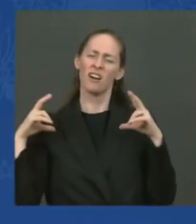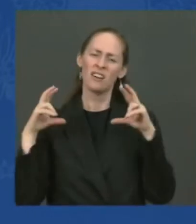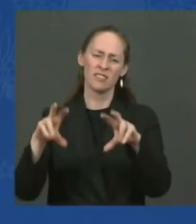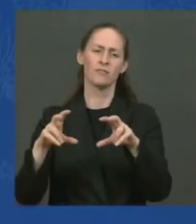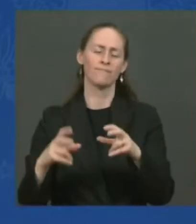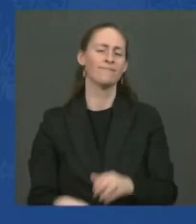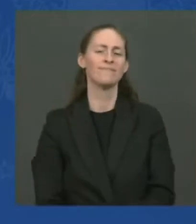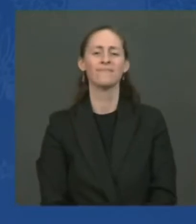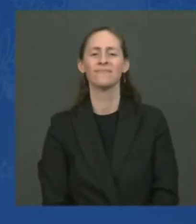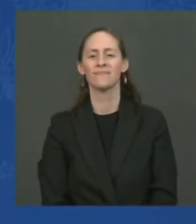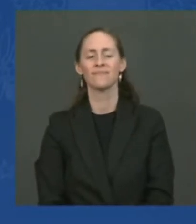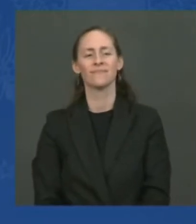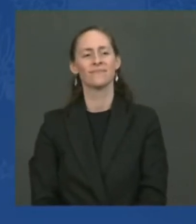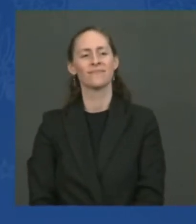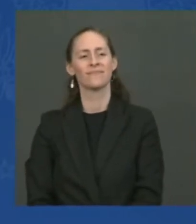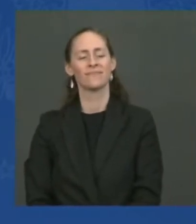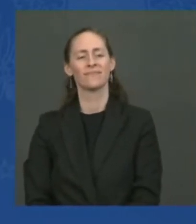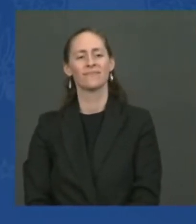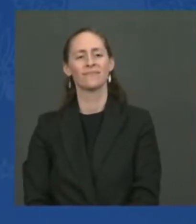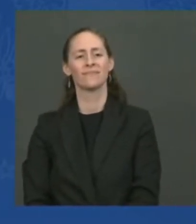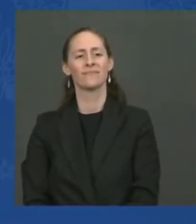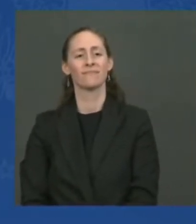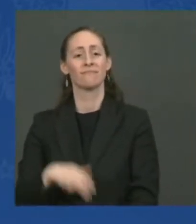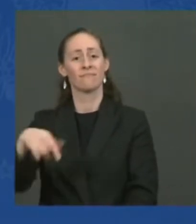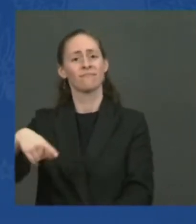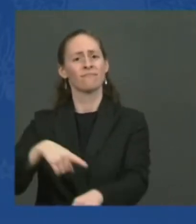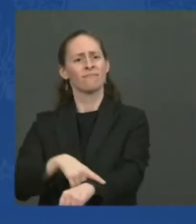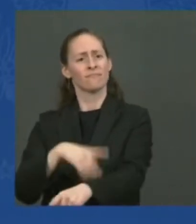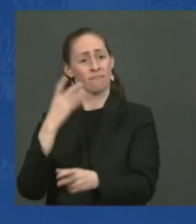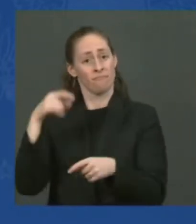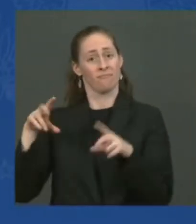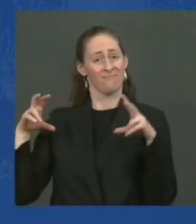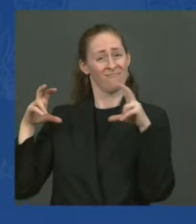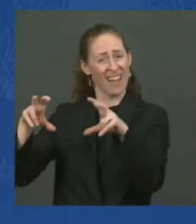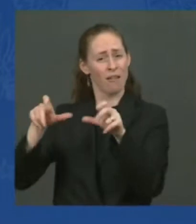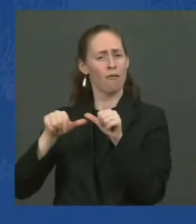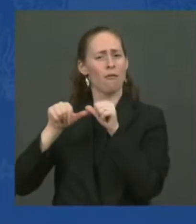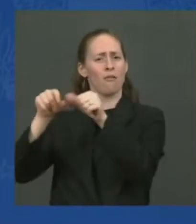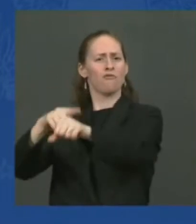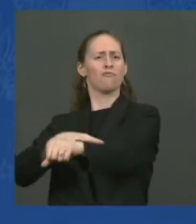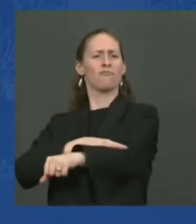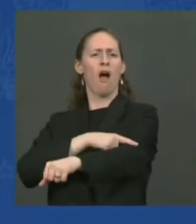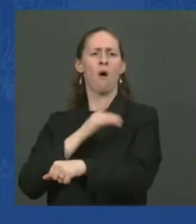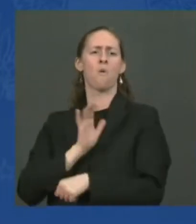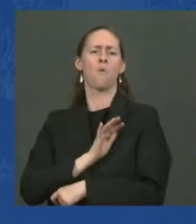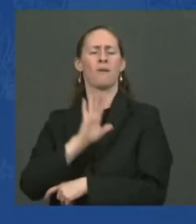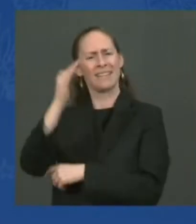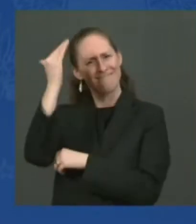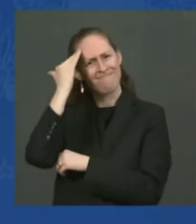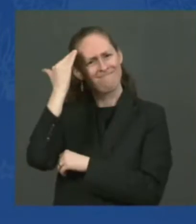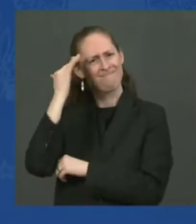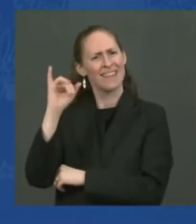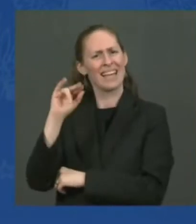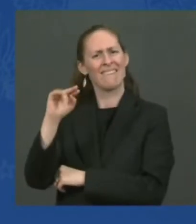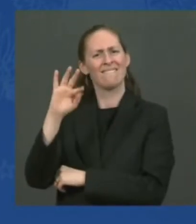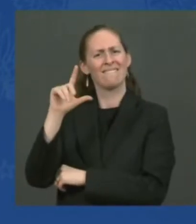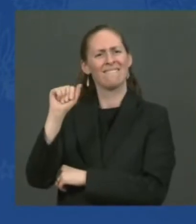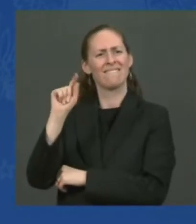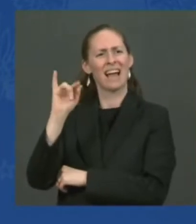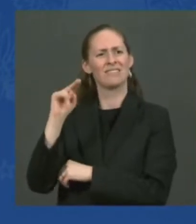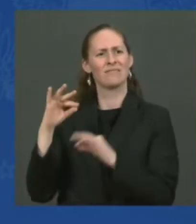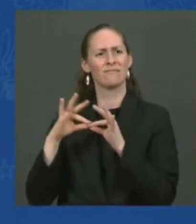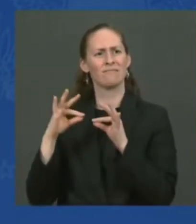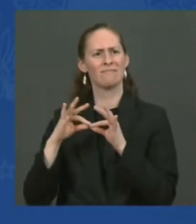long-term investments are actually going to help. Inflation, of course, is caused when demand outstrips supply. And in this case, we're not